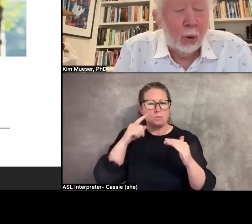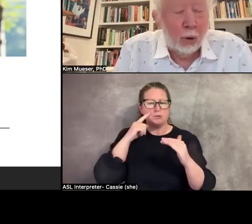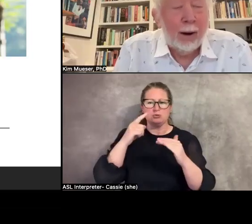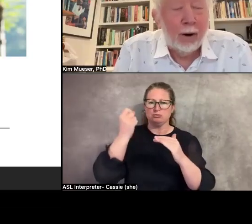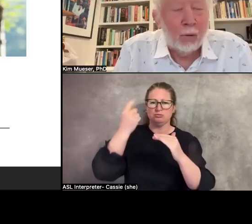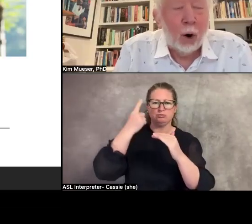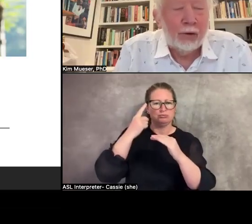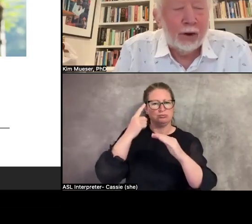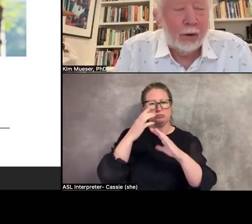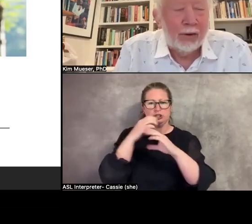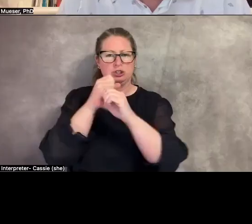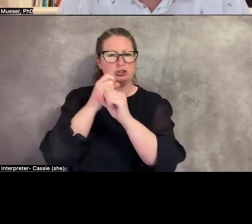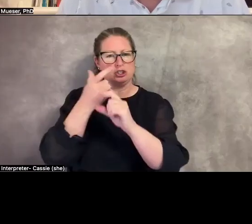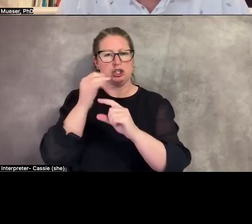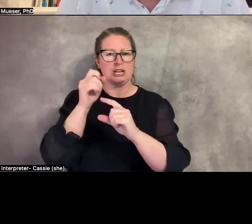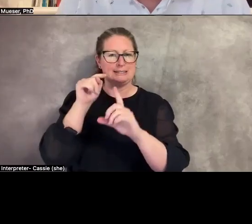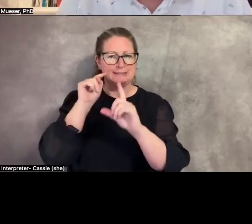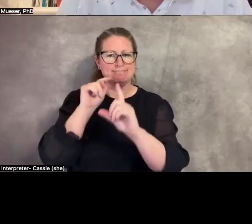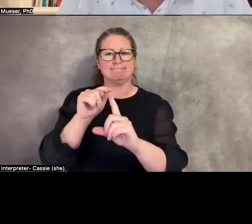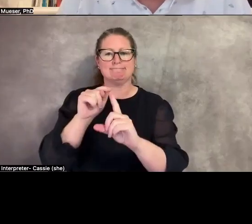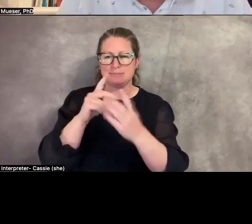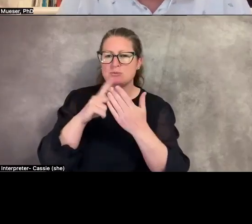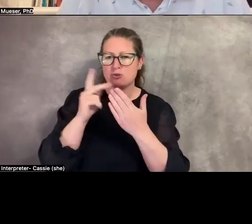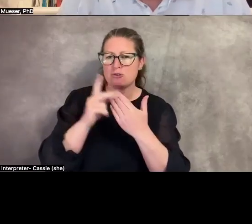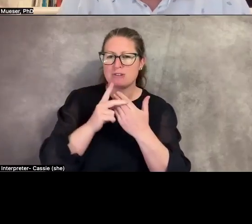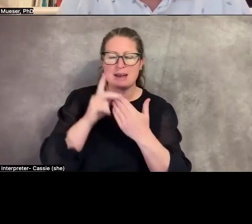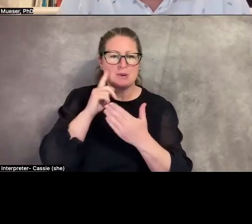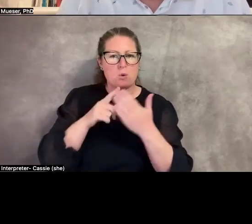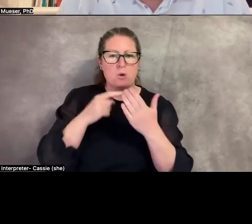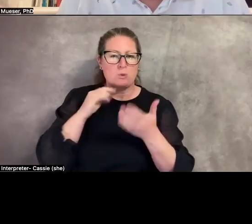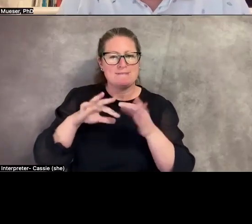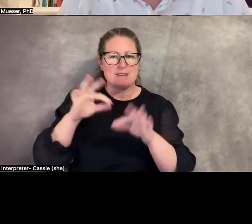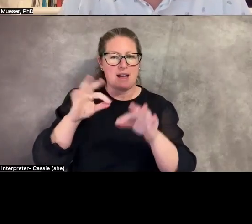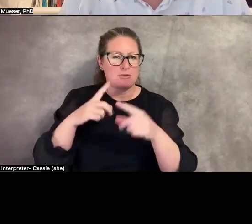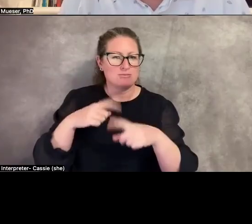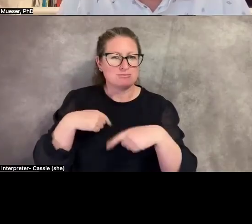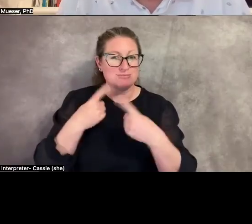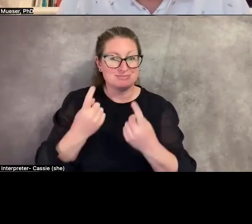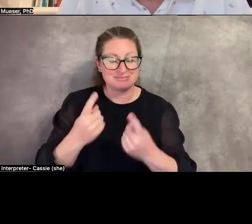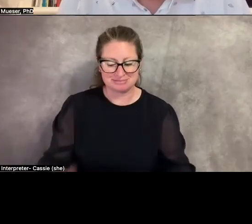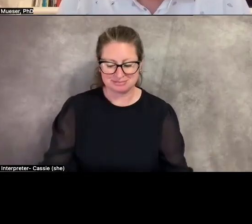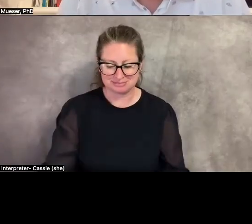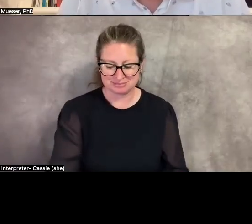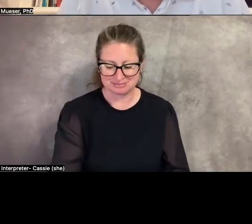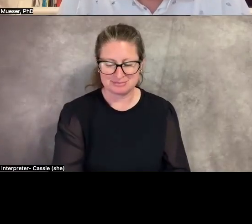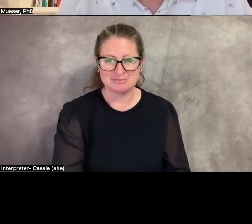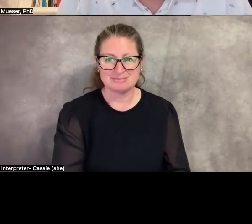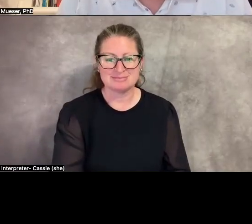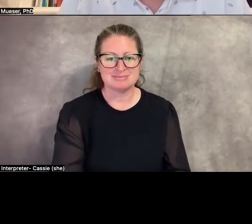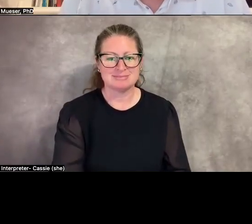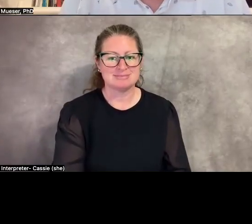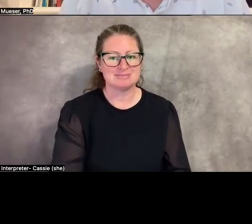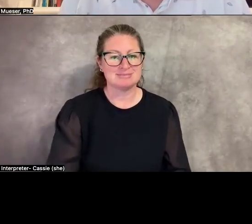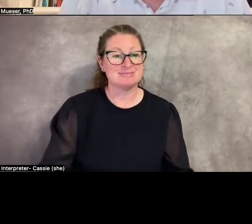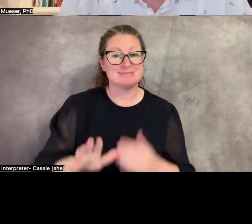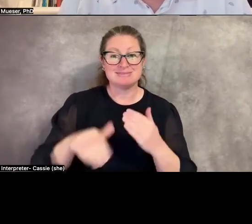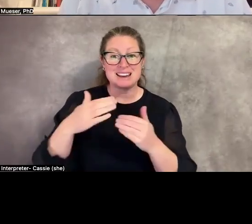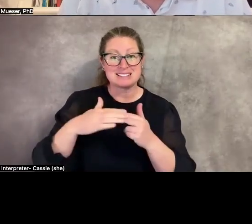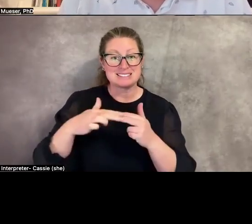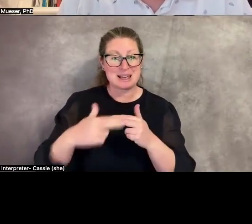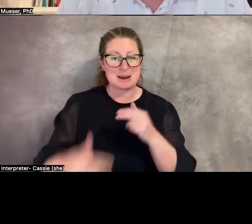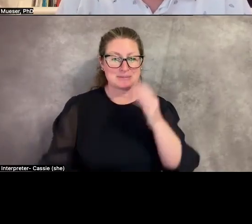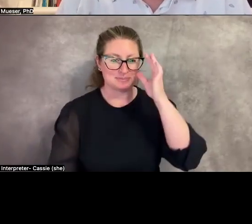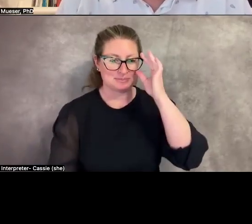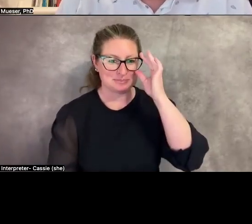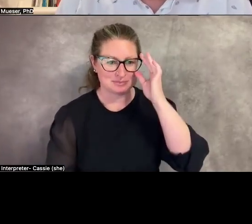this program across to you and some of our findings so far. Let's go on to the next slide.